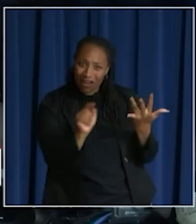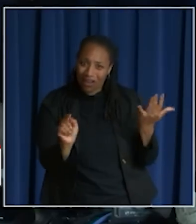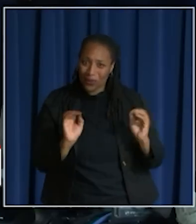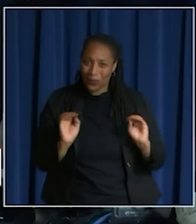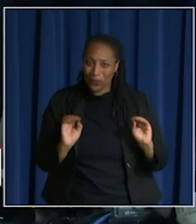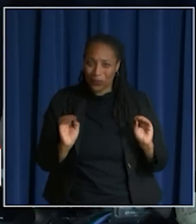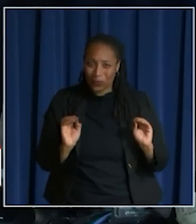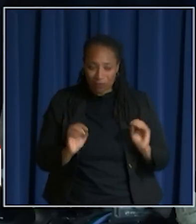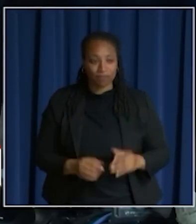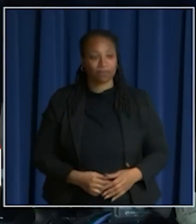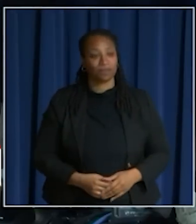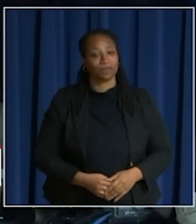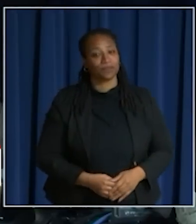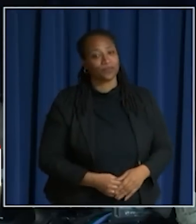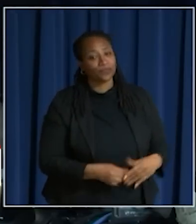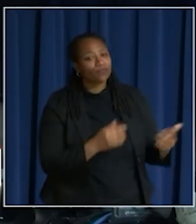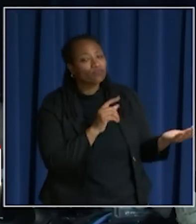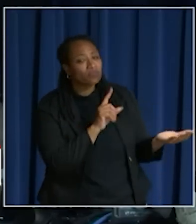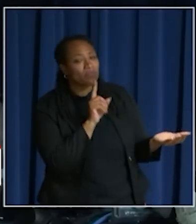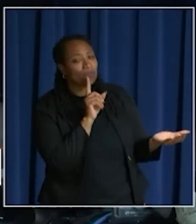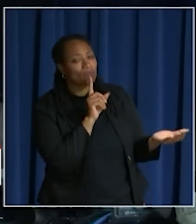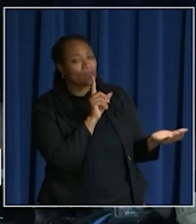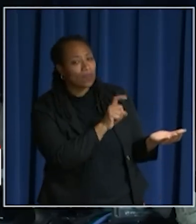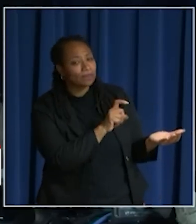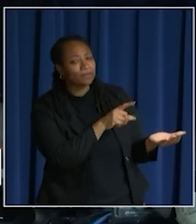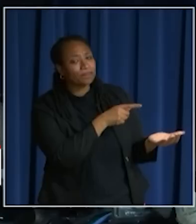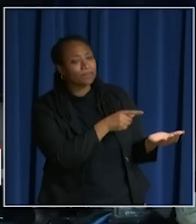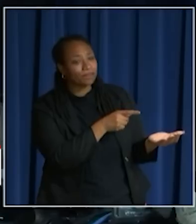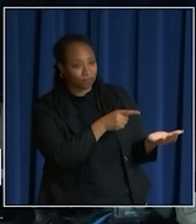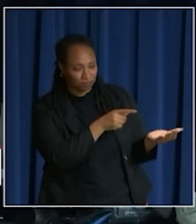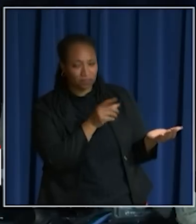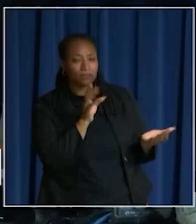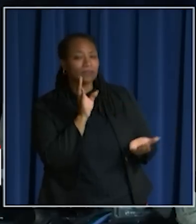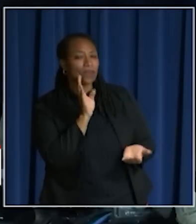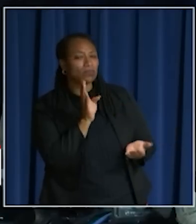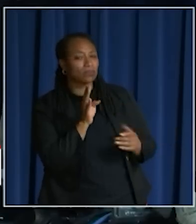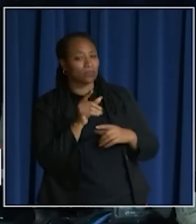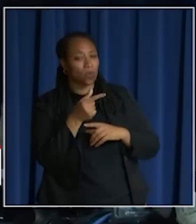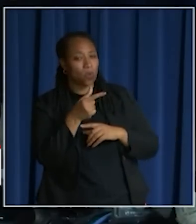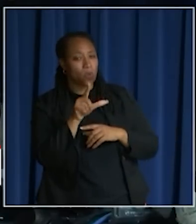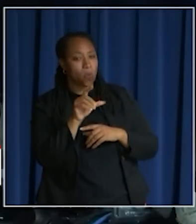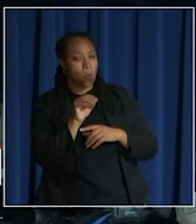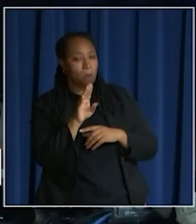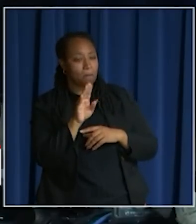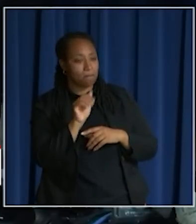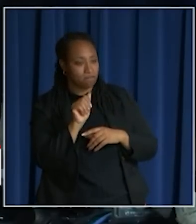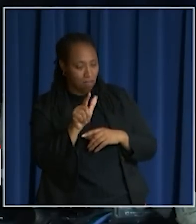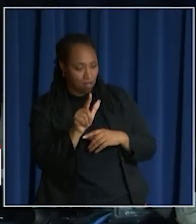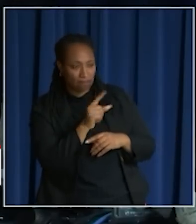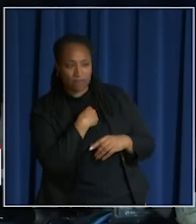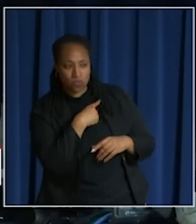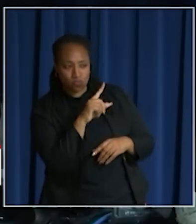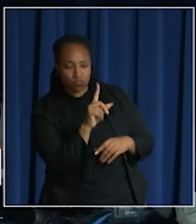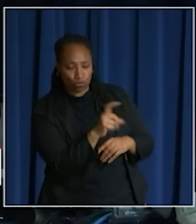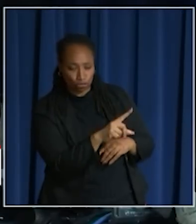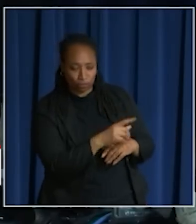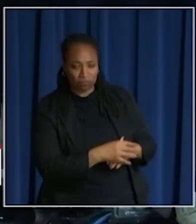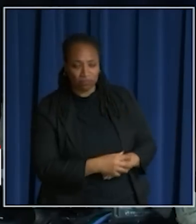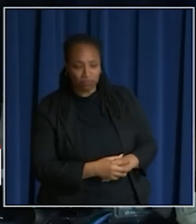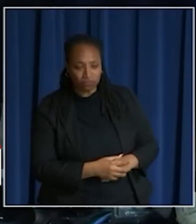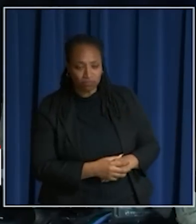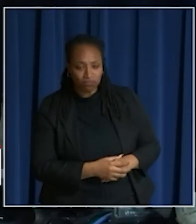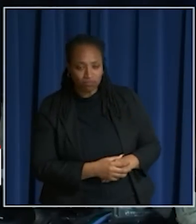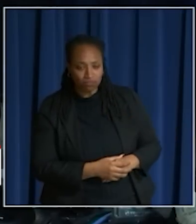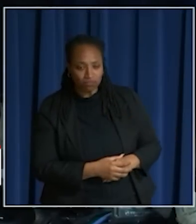Just to follow on his question, you at times in President Trump's first term were more confrontational with him, especially in